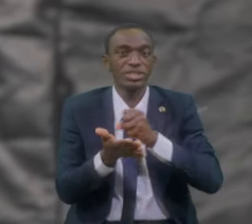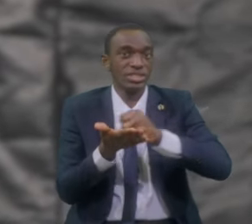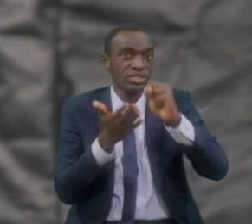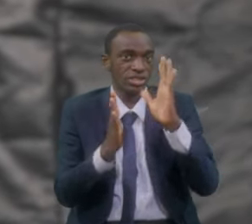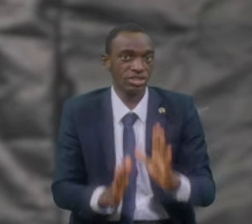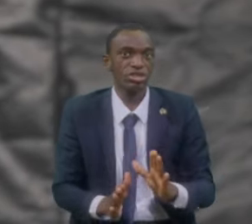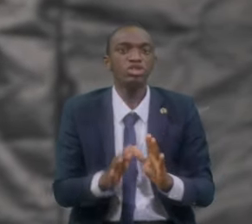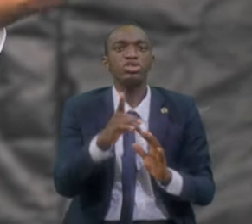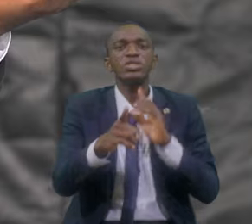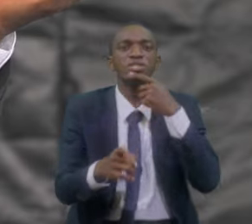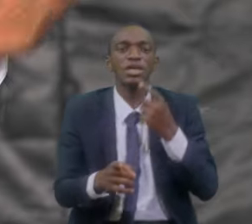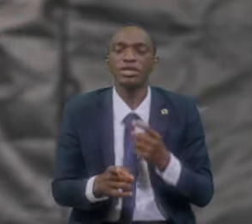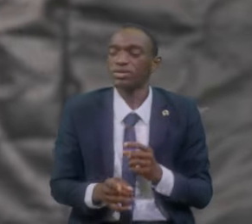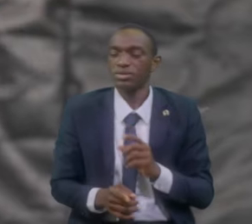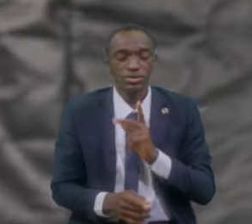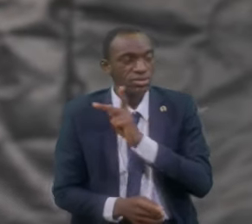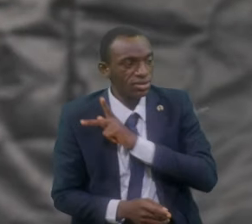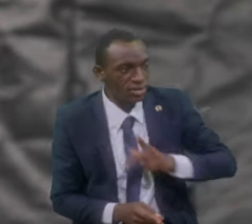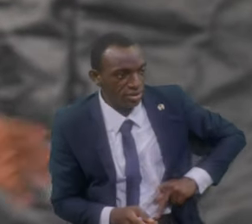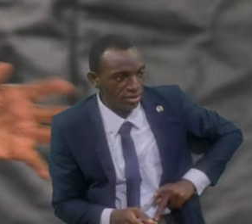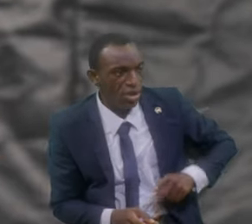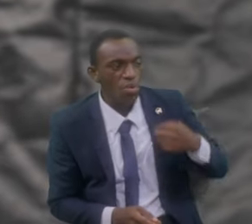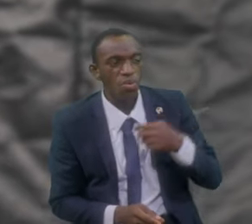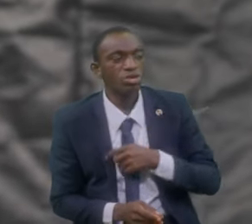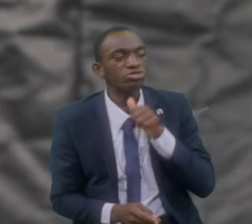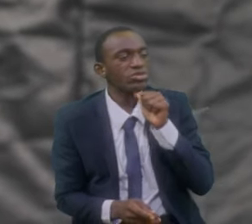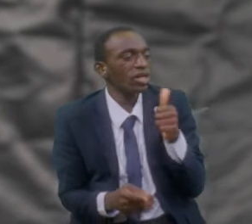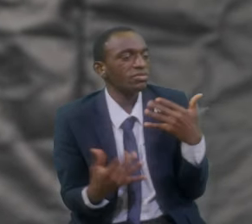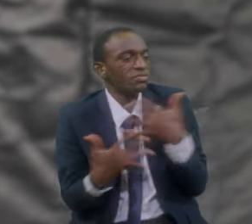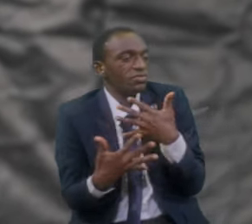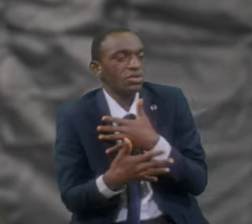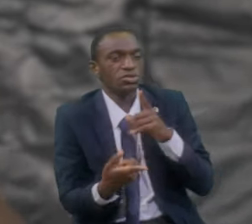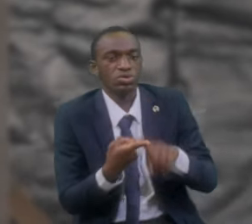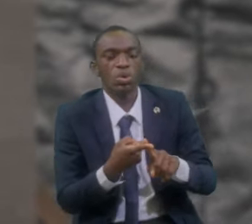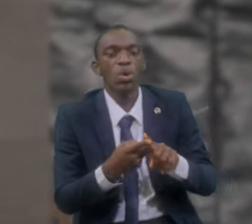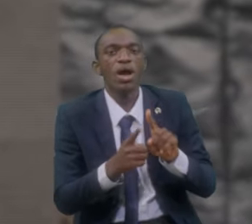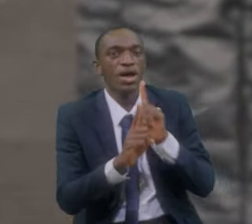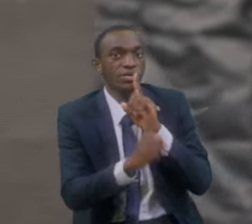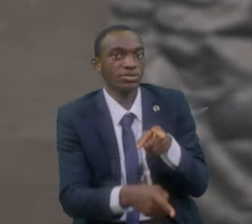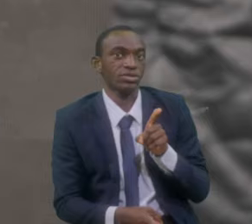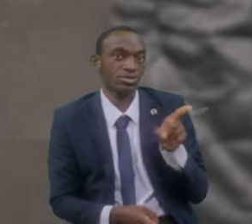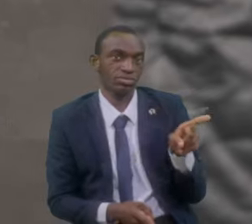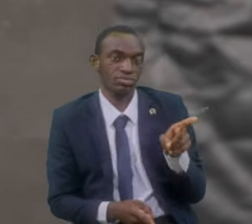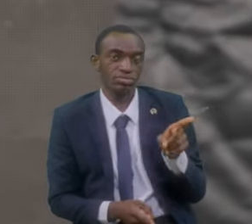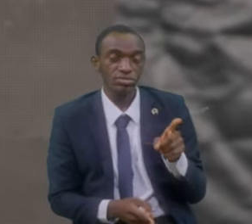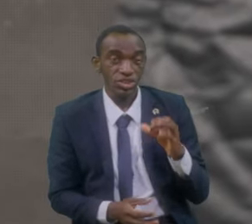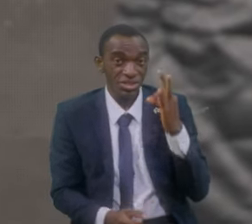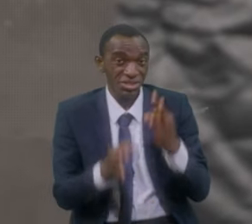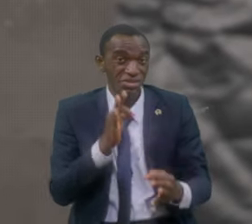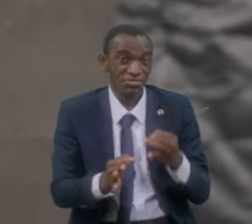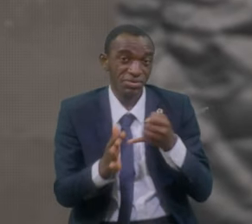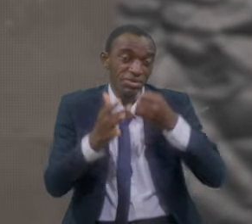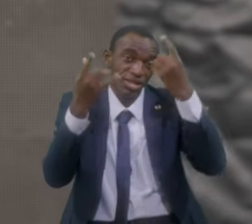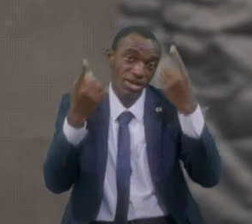Nebuchadnezzar, we're not careful to answer you in this matter. If it be so,